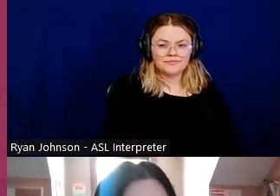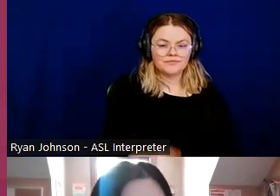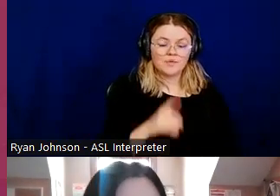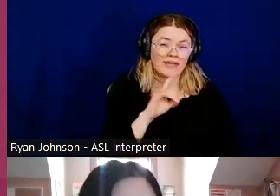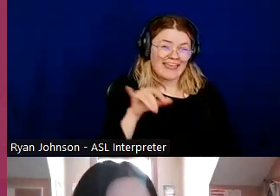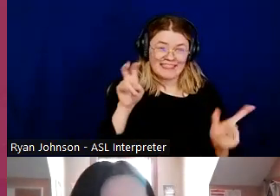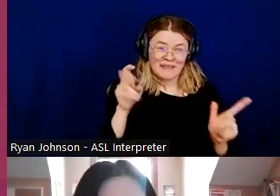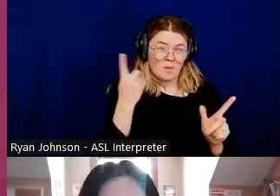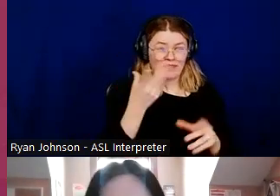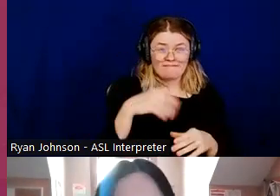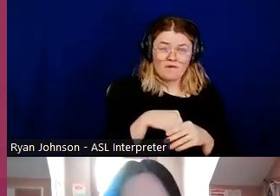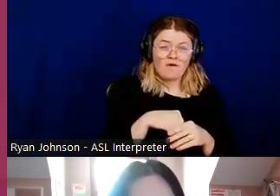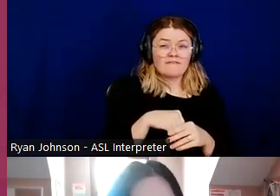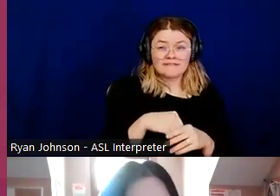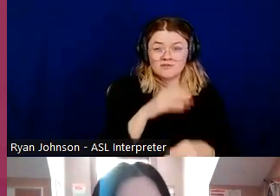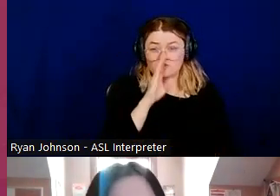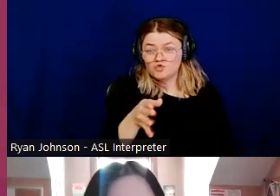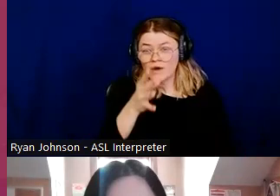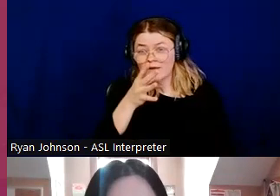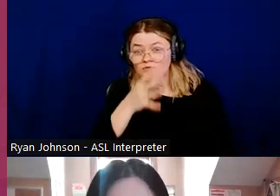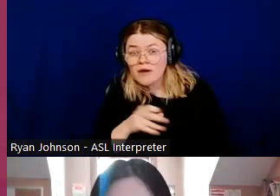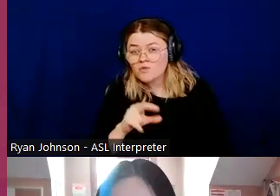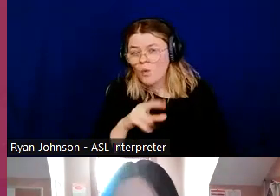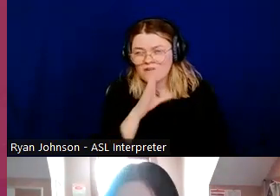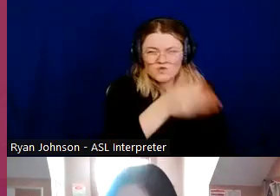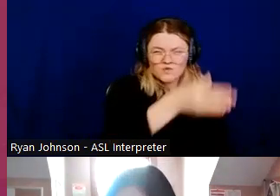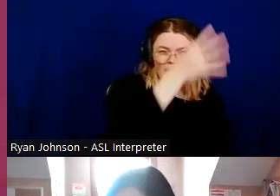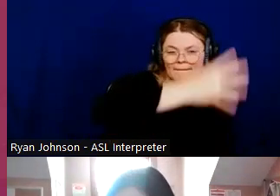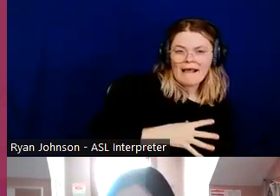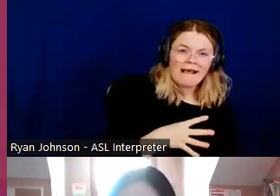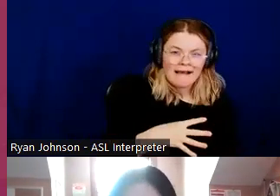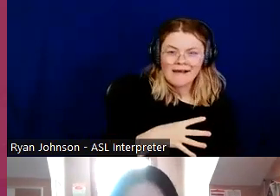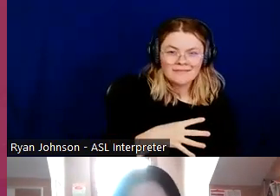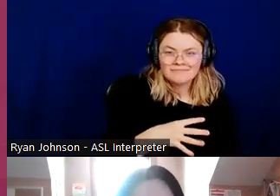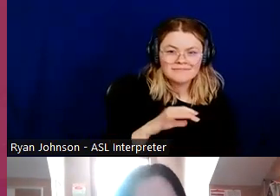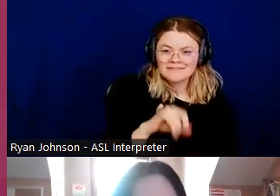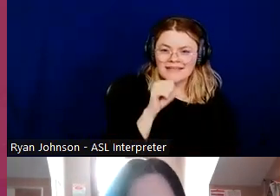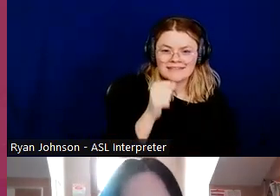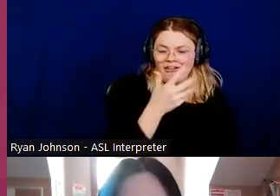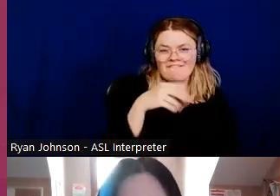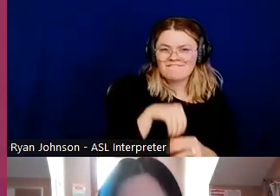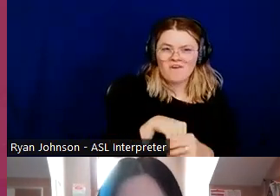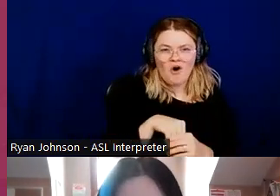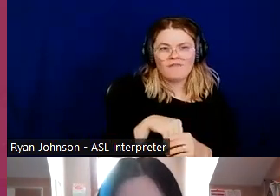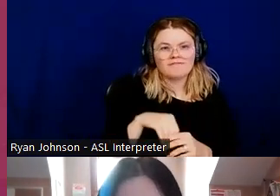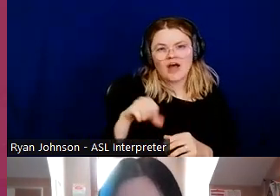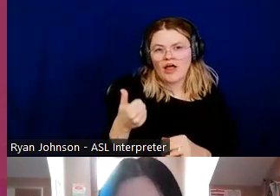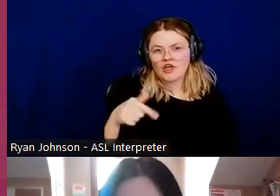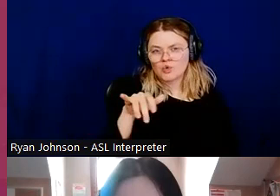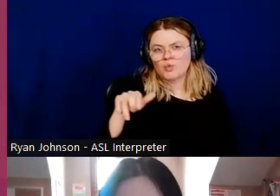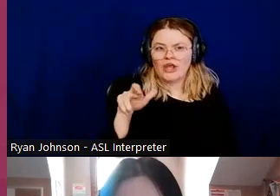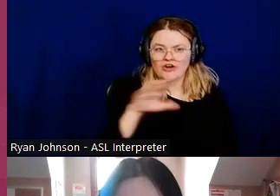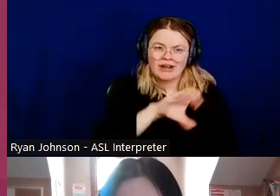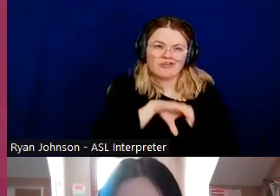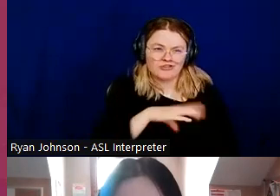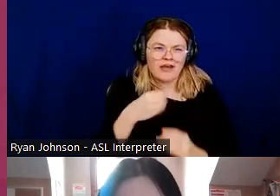straight men and straight women. You never really see anybody else involved within the damsel in distress trope.